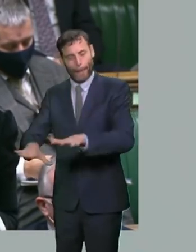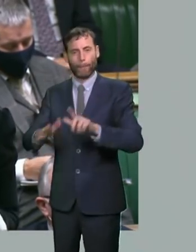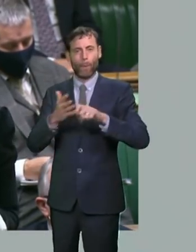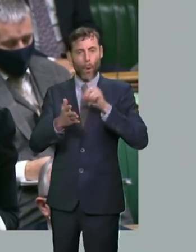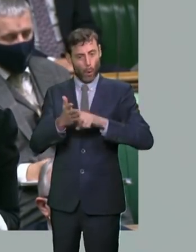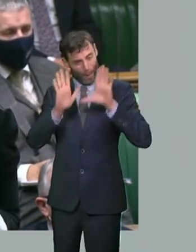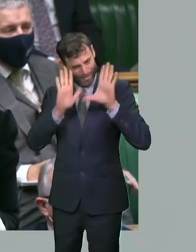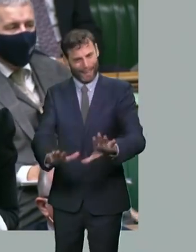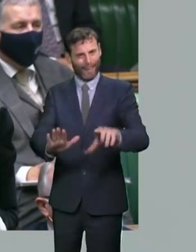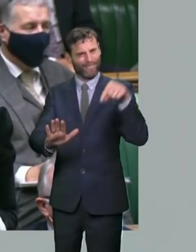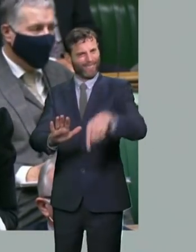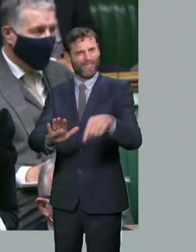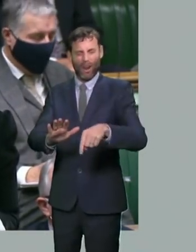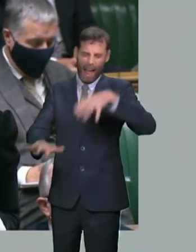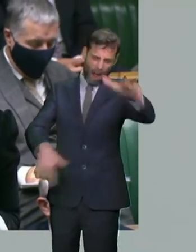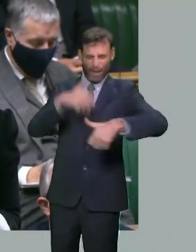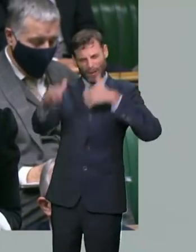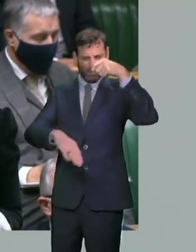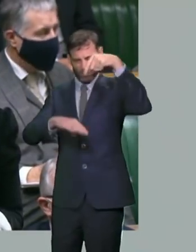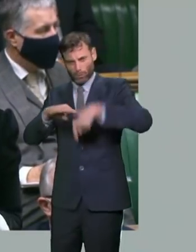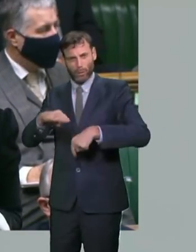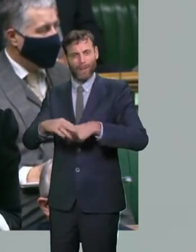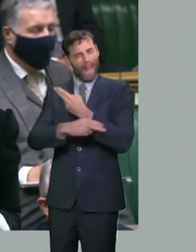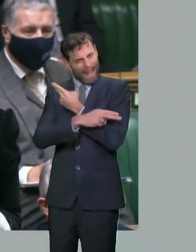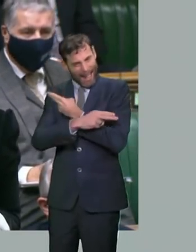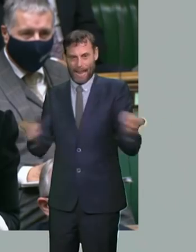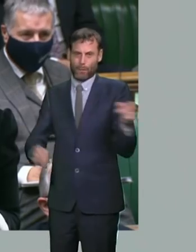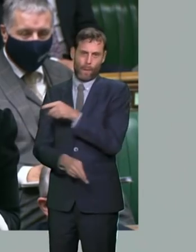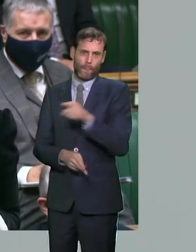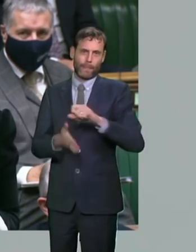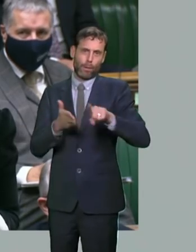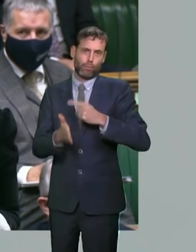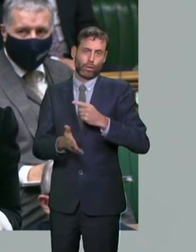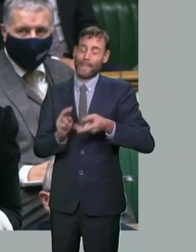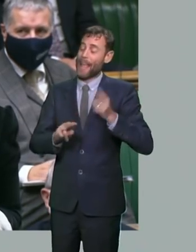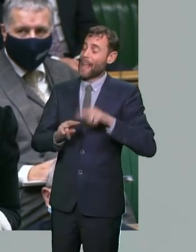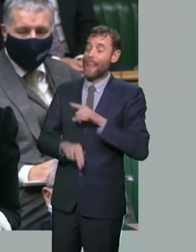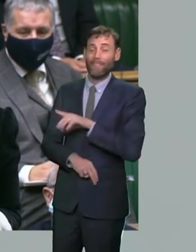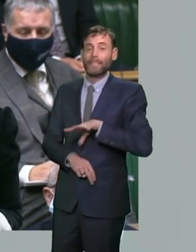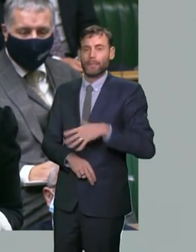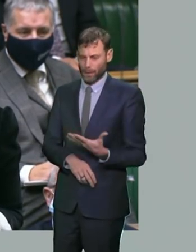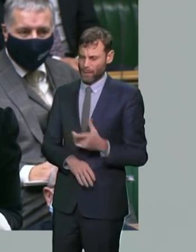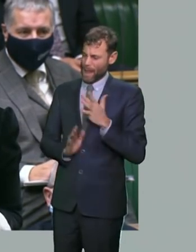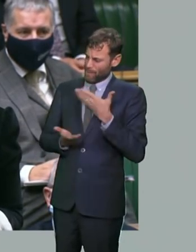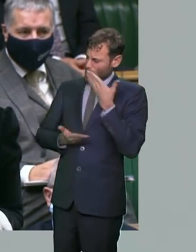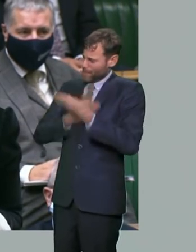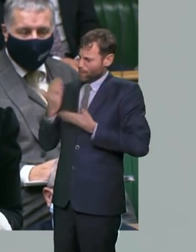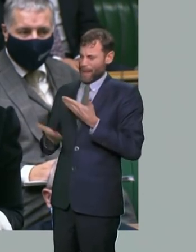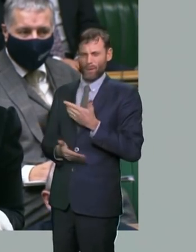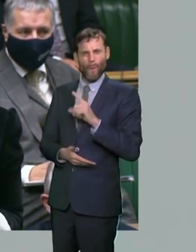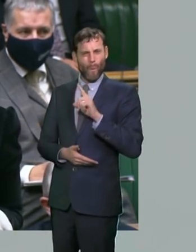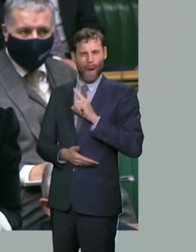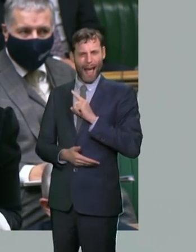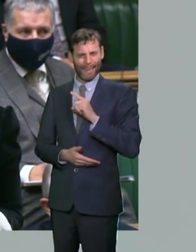those projects? And does he recognise that if he doesn't, he will need to ask for forgiveness, not just for losing his place in a